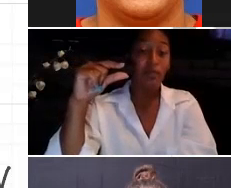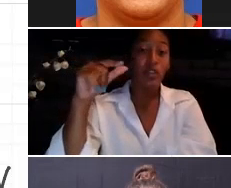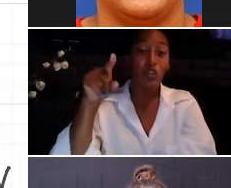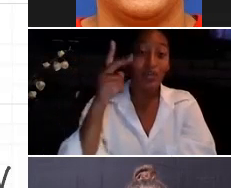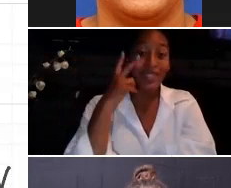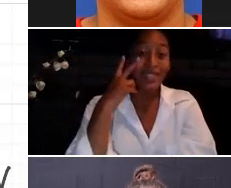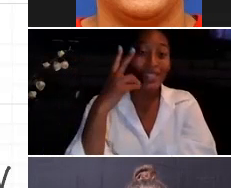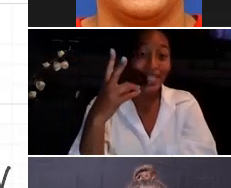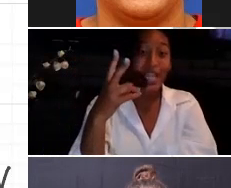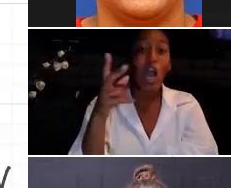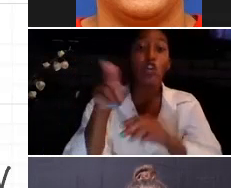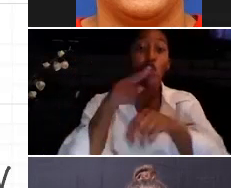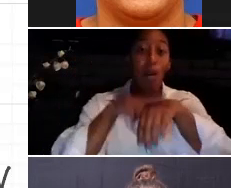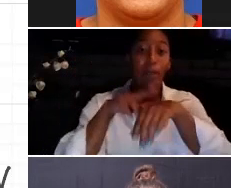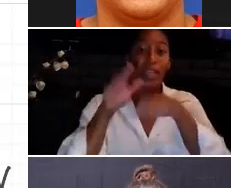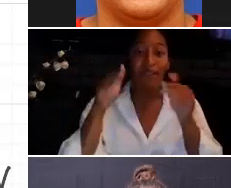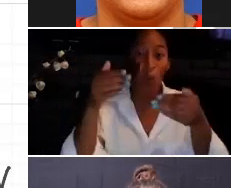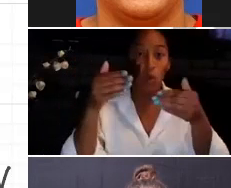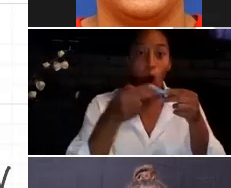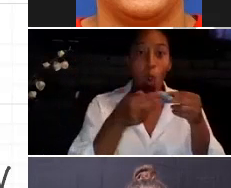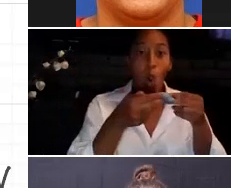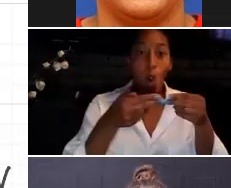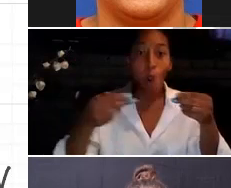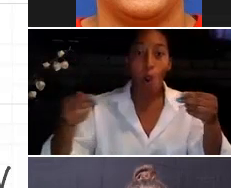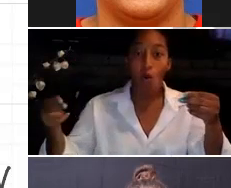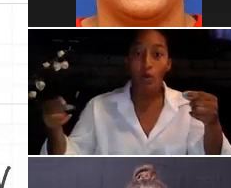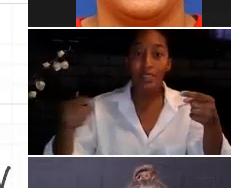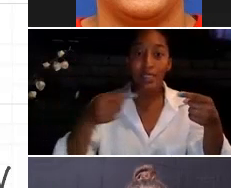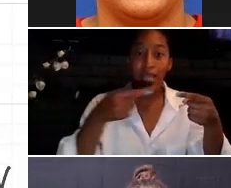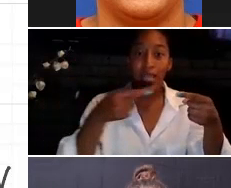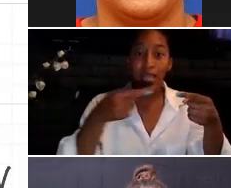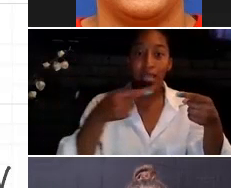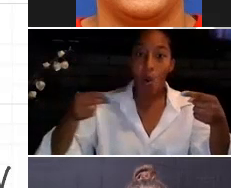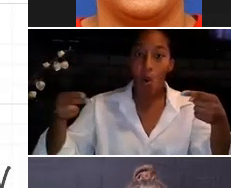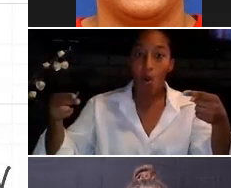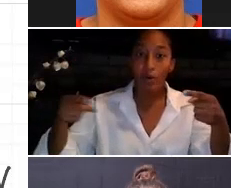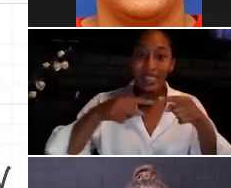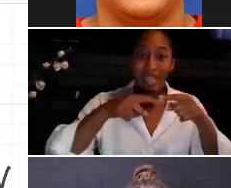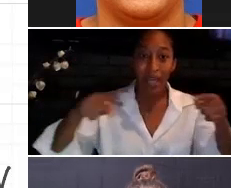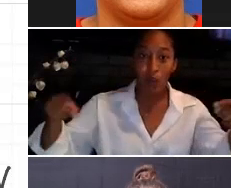horizontal when you're describing horizontal 1D motion.